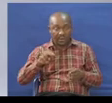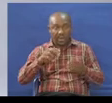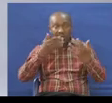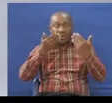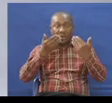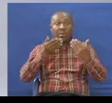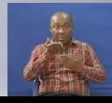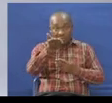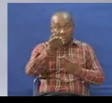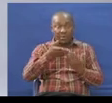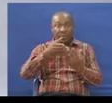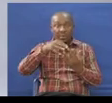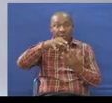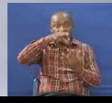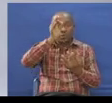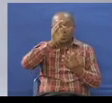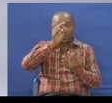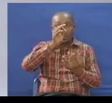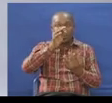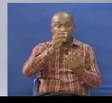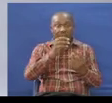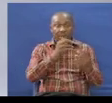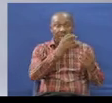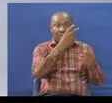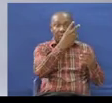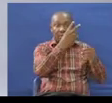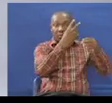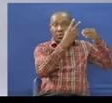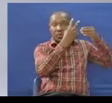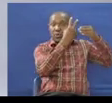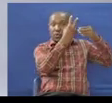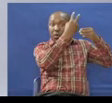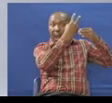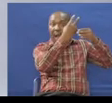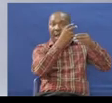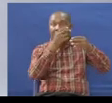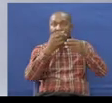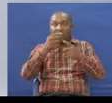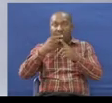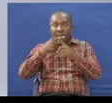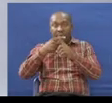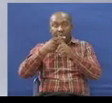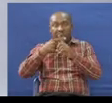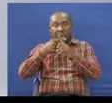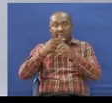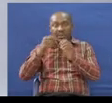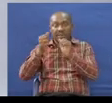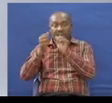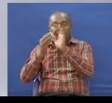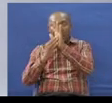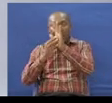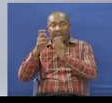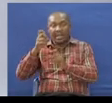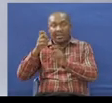split this middle term here. A general quadratic equation has got this term with square, has got this term with x, with the